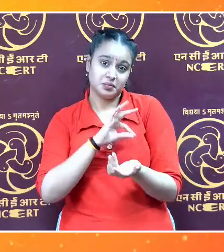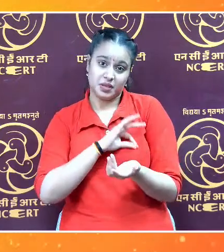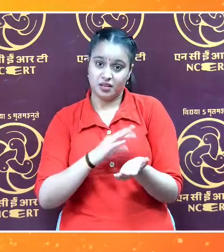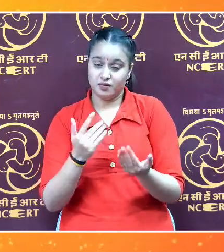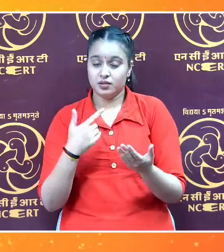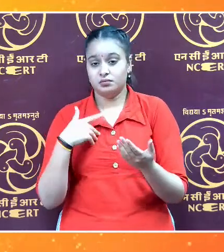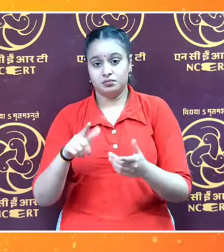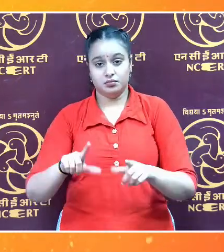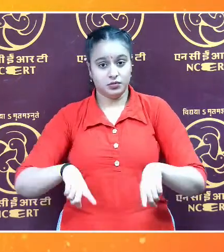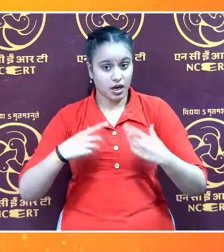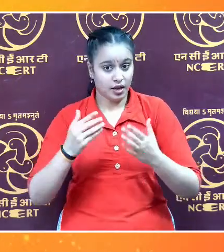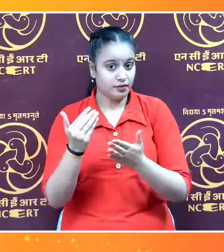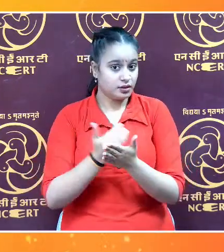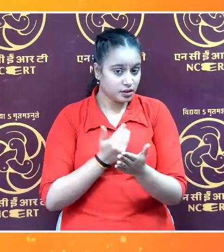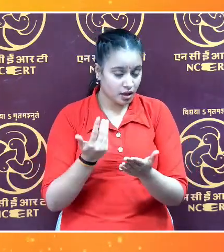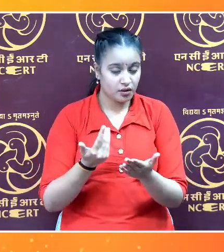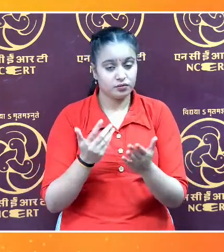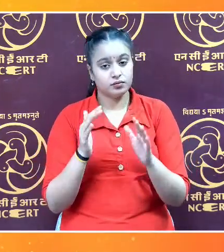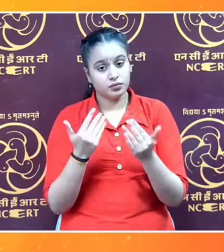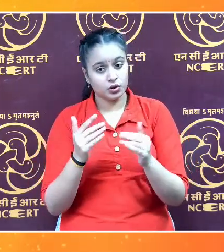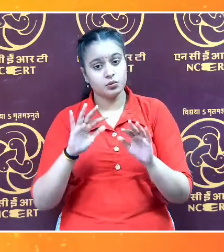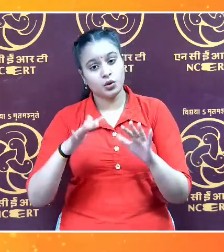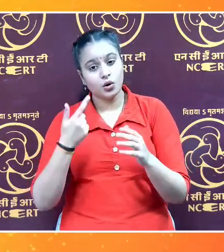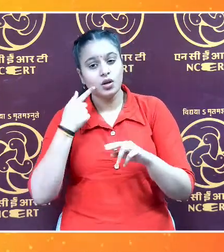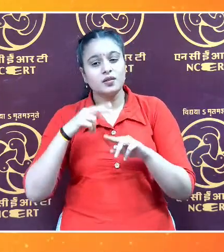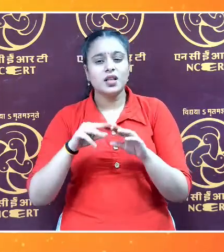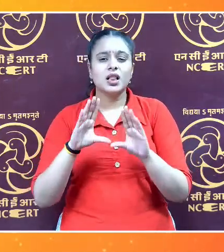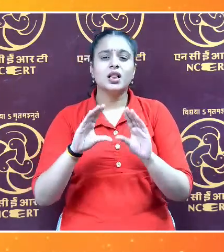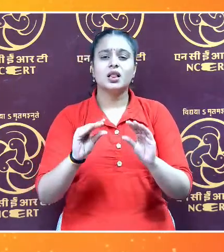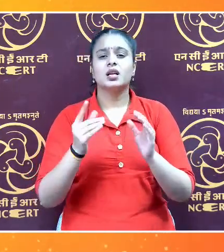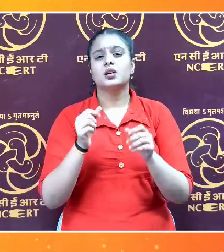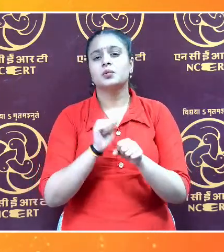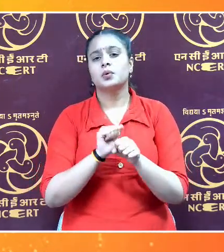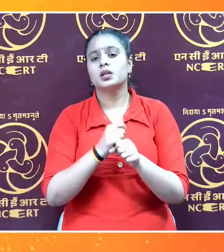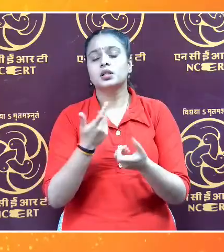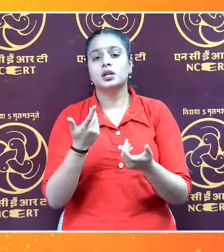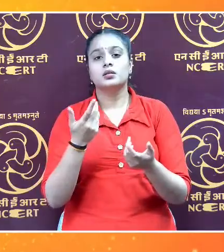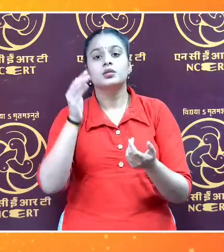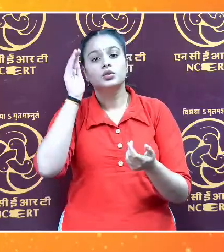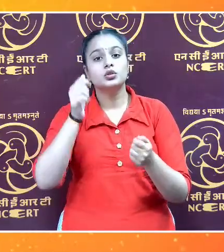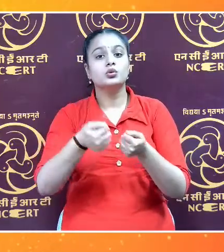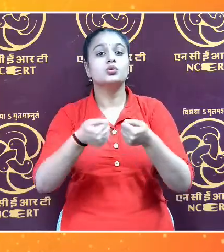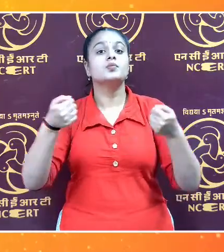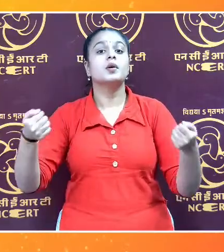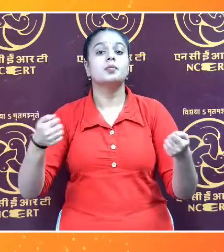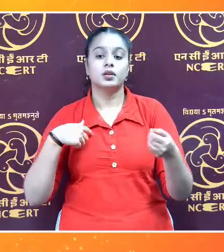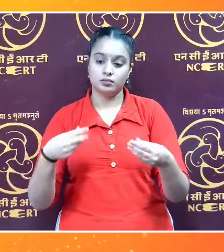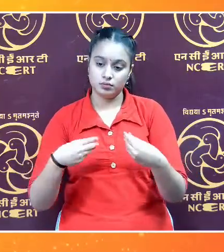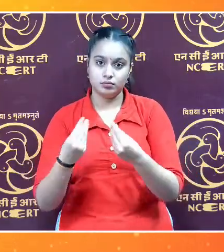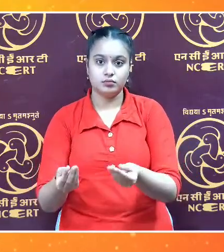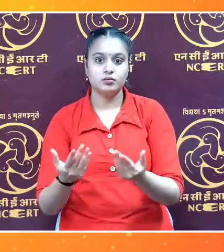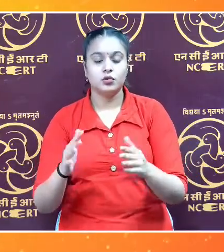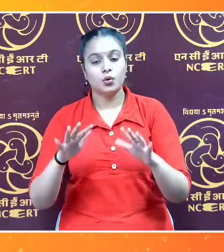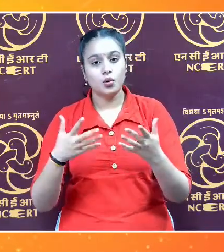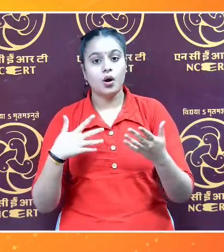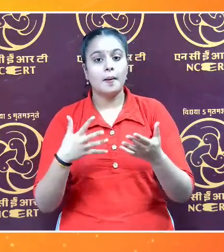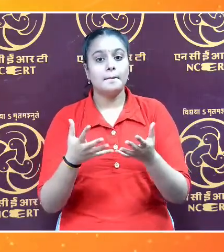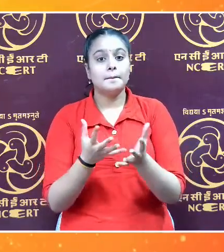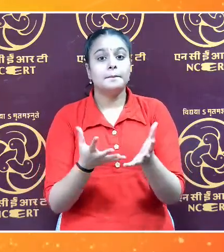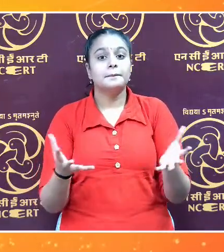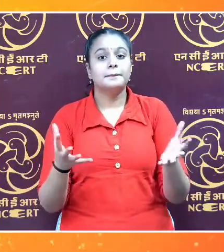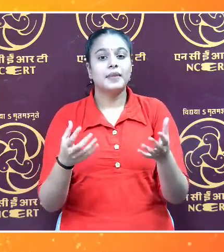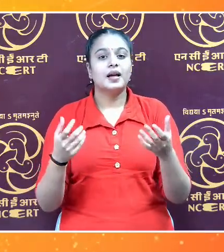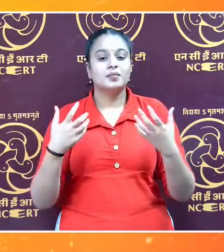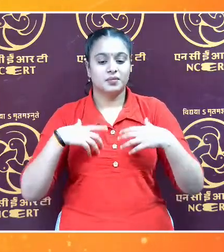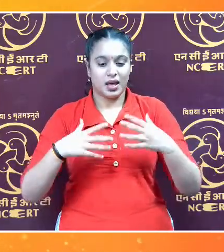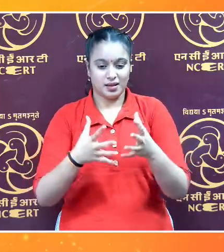for us, they are Yes. treasure for us, and the least that you can do is just use newspapers for them during winters. Yes, and gunny bags, like you said, that is Yes. a very